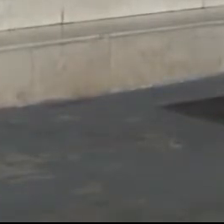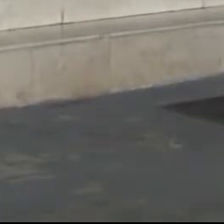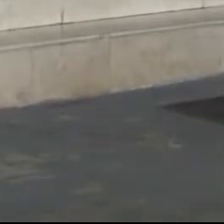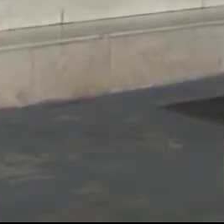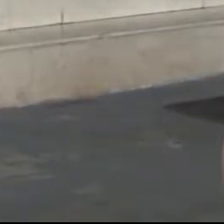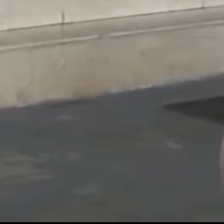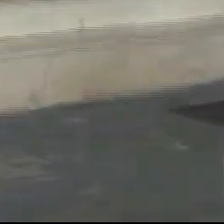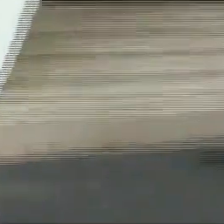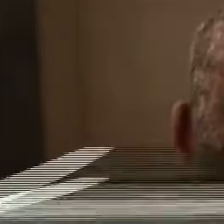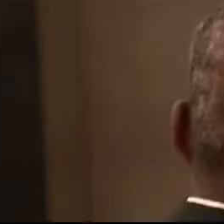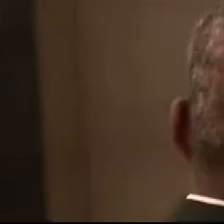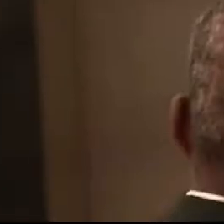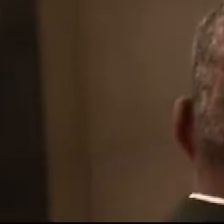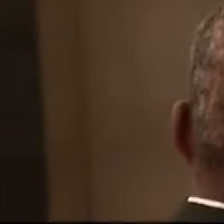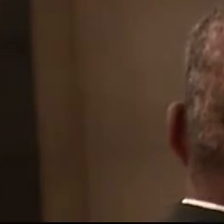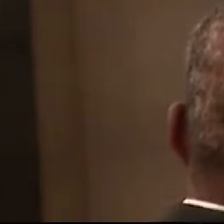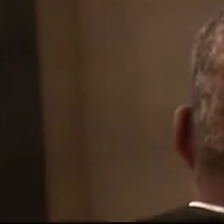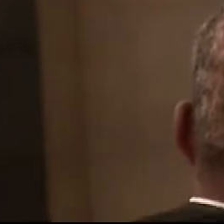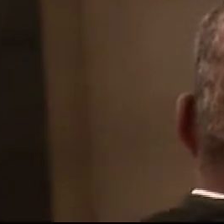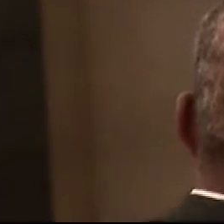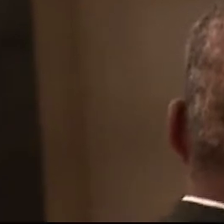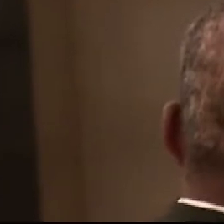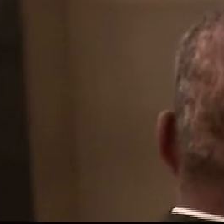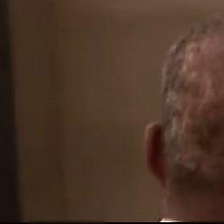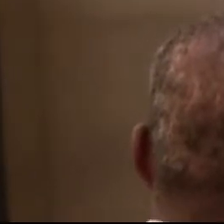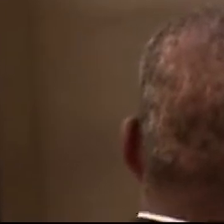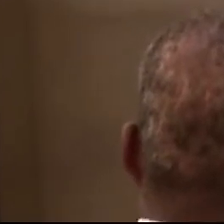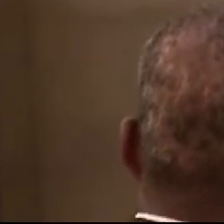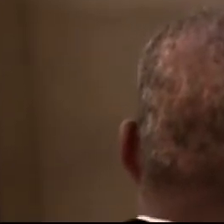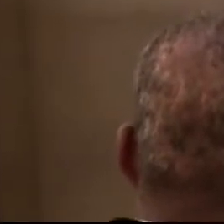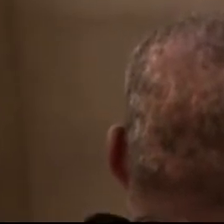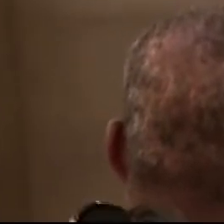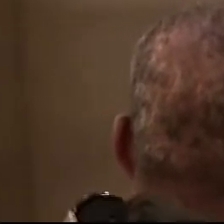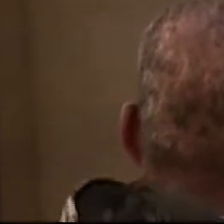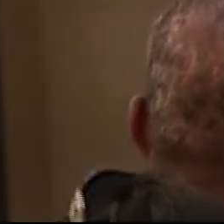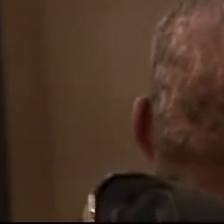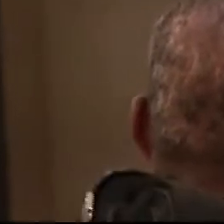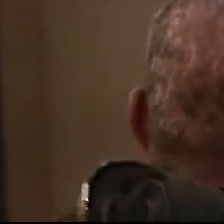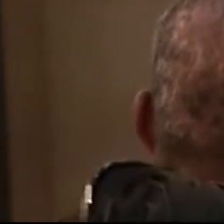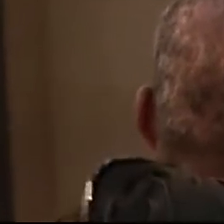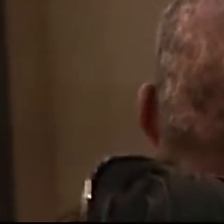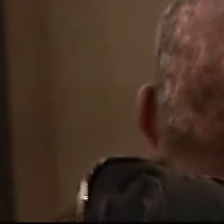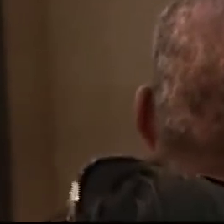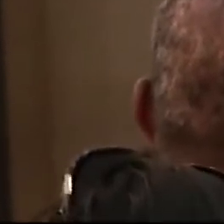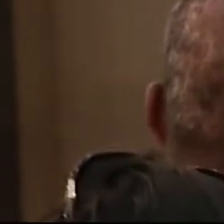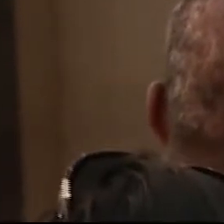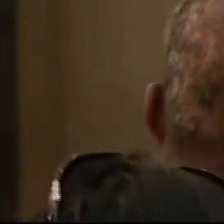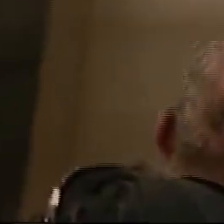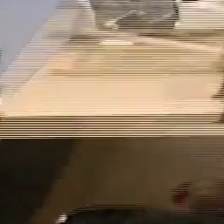Council. Plus, the search is on for a new president of the College of the Bahamas.